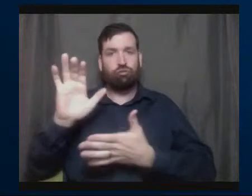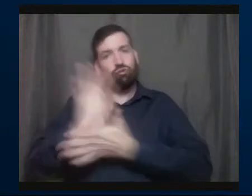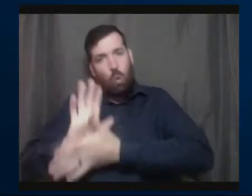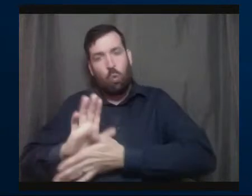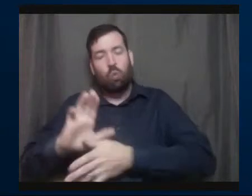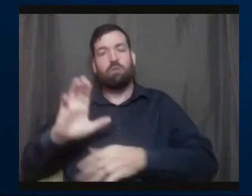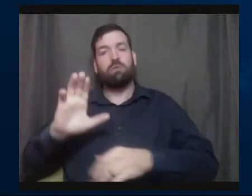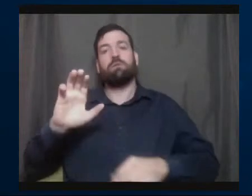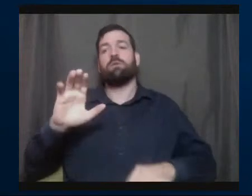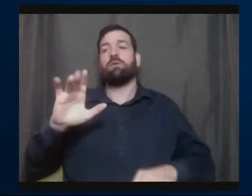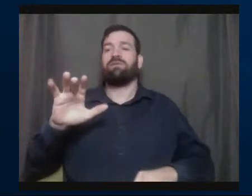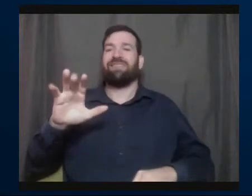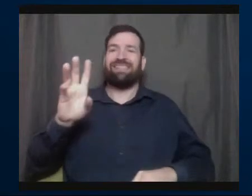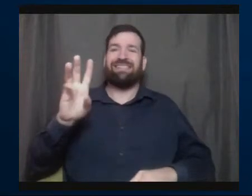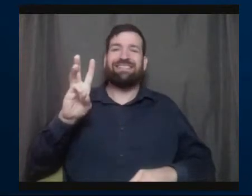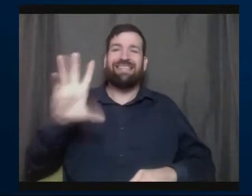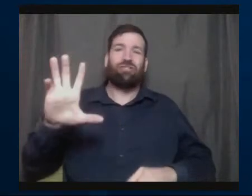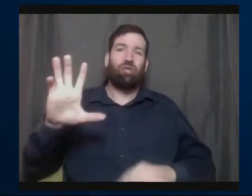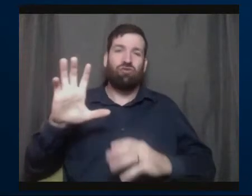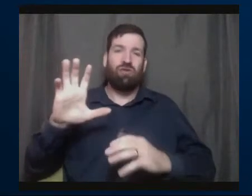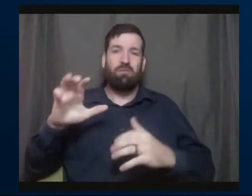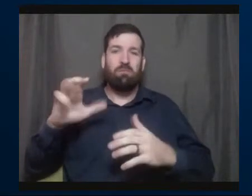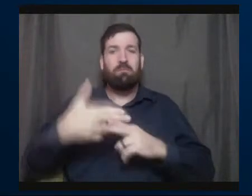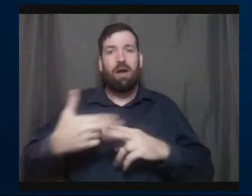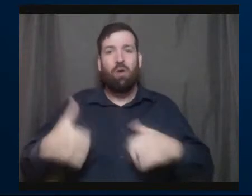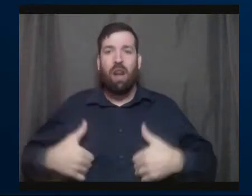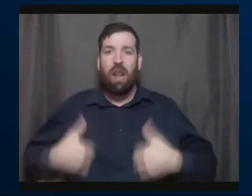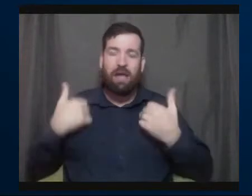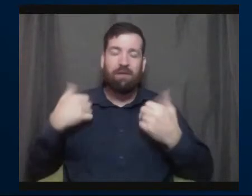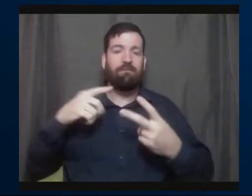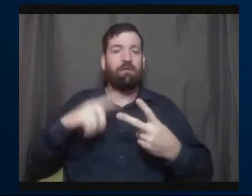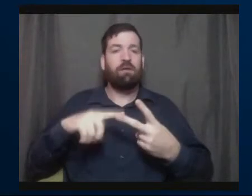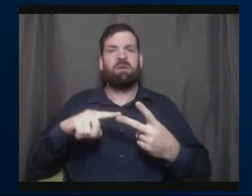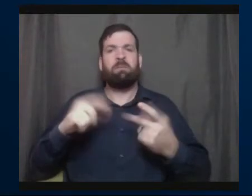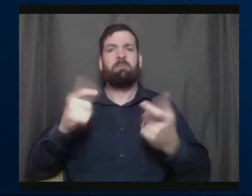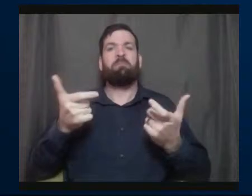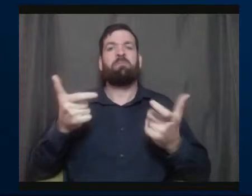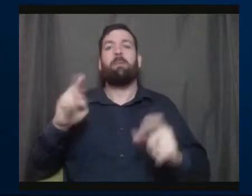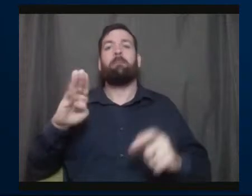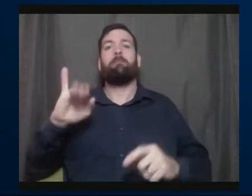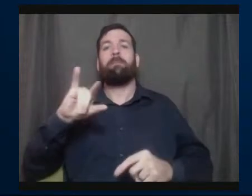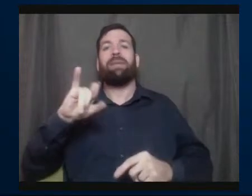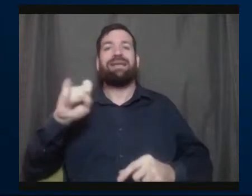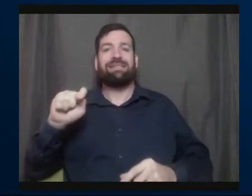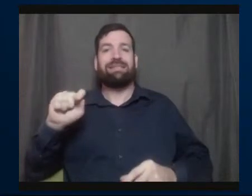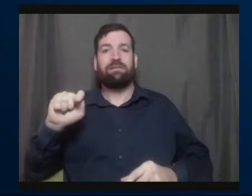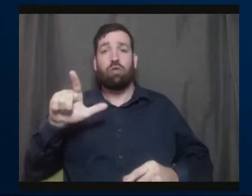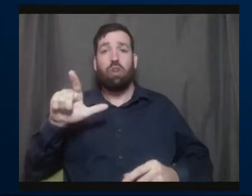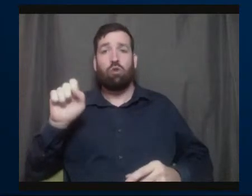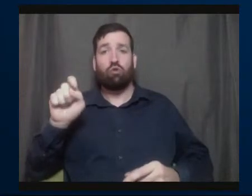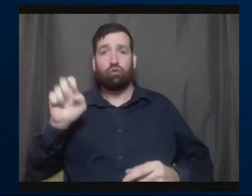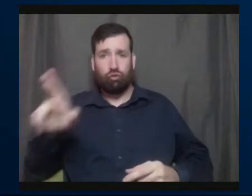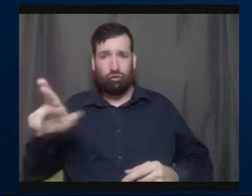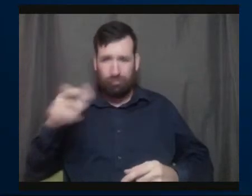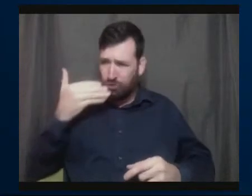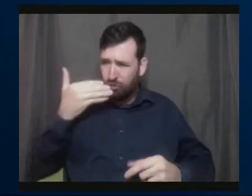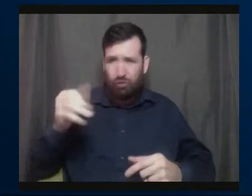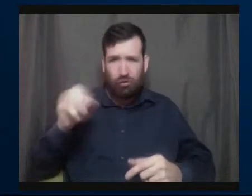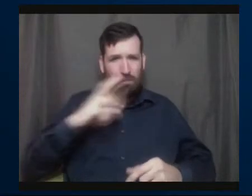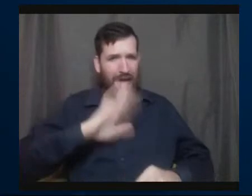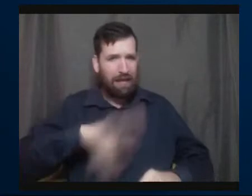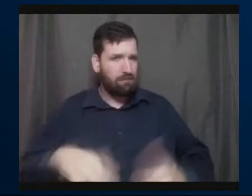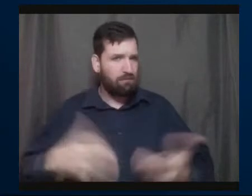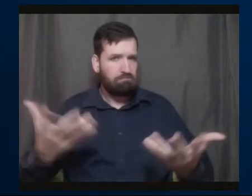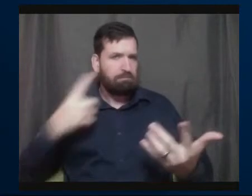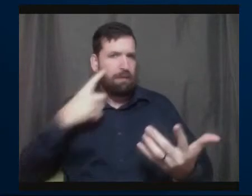Loser on all sorts of like transformation shows. Dr. McAllister, are those good or bad? Does